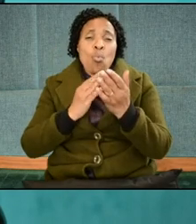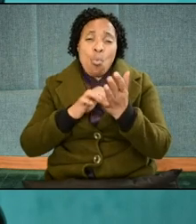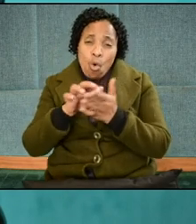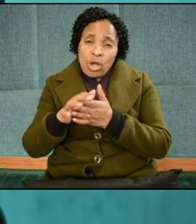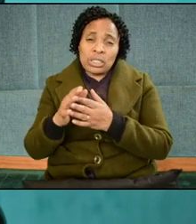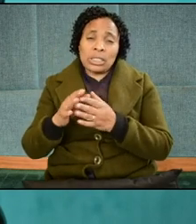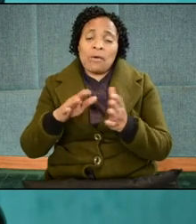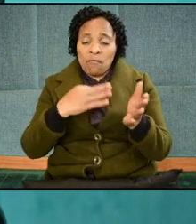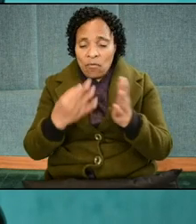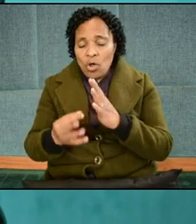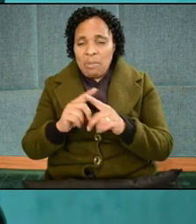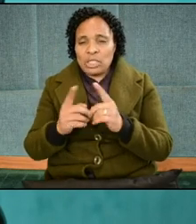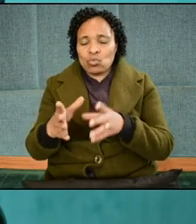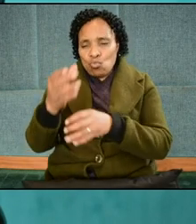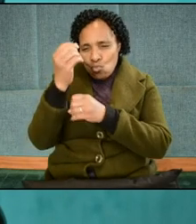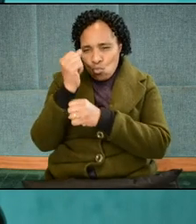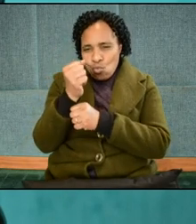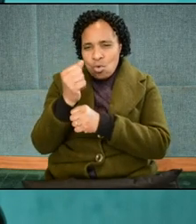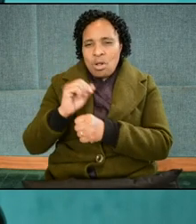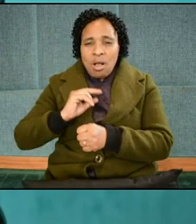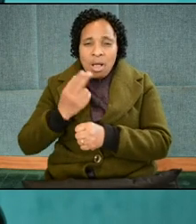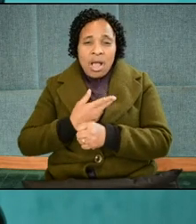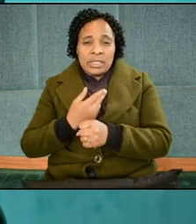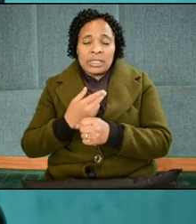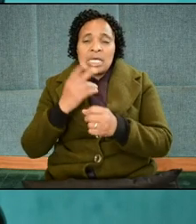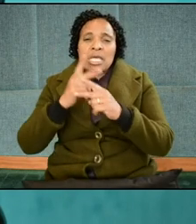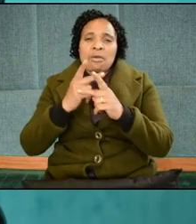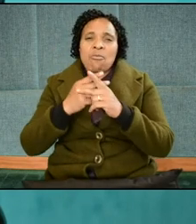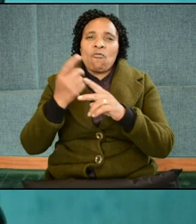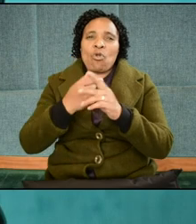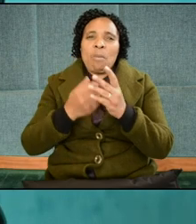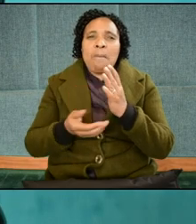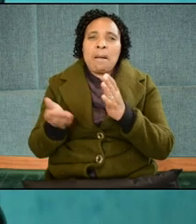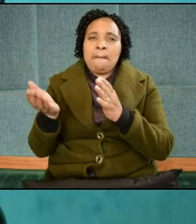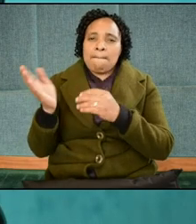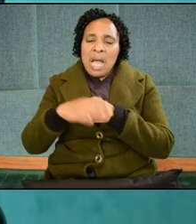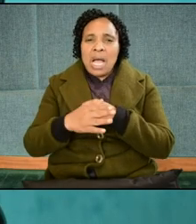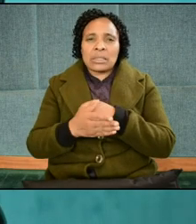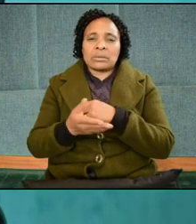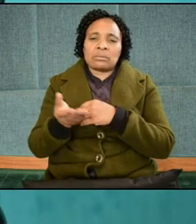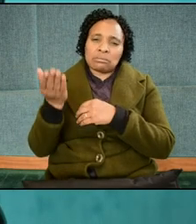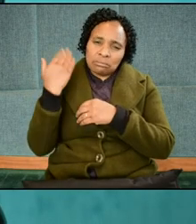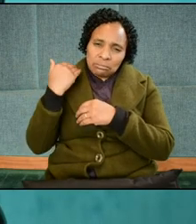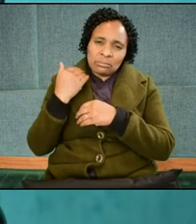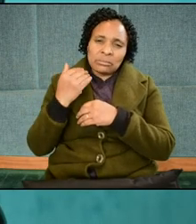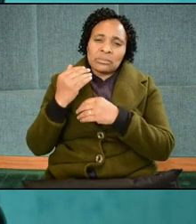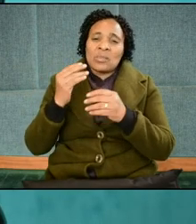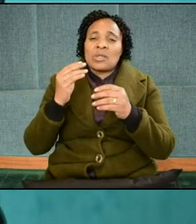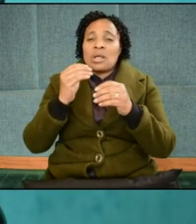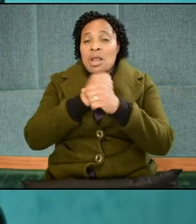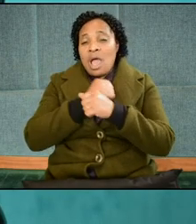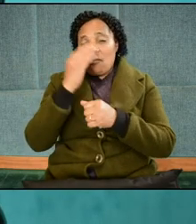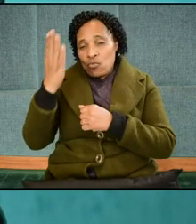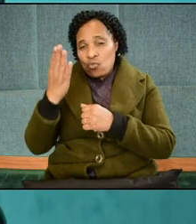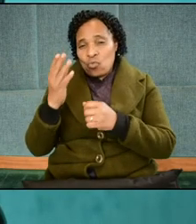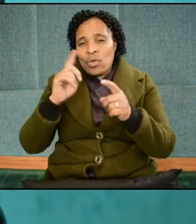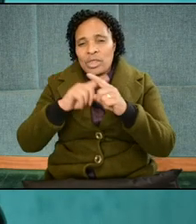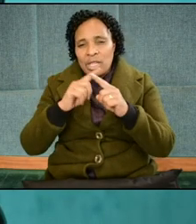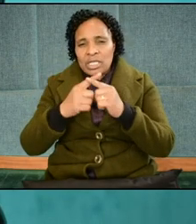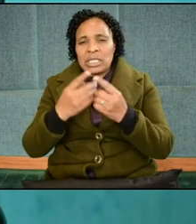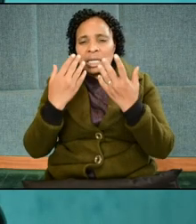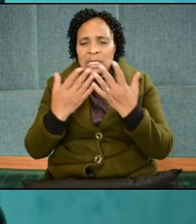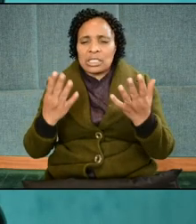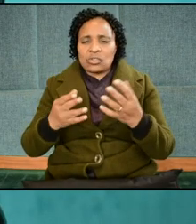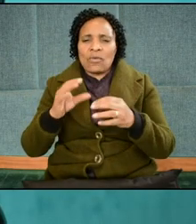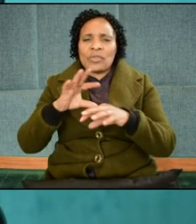fall. That you hold us, you keep us from backsliding, keep us from falling, and that we will love you, and that the things of